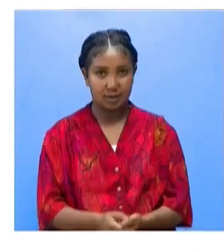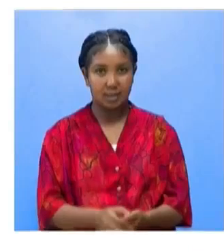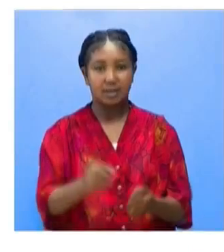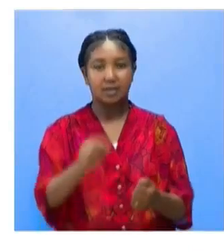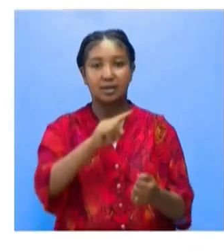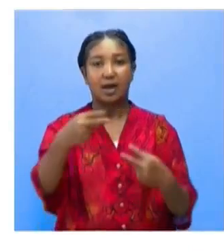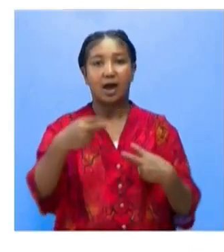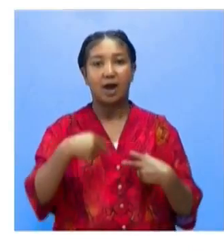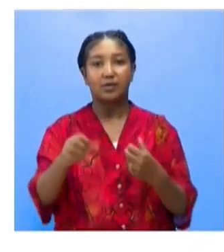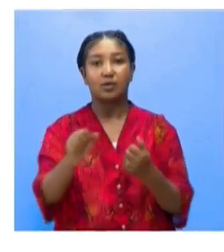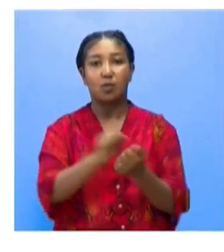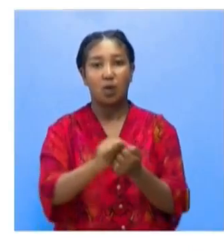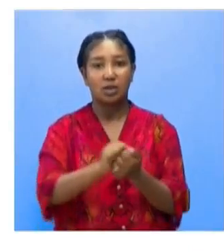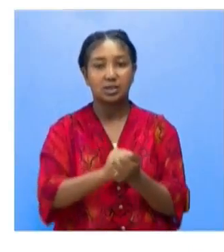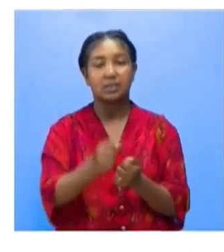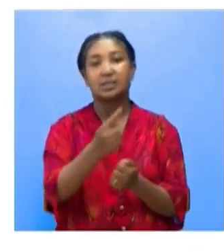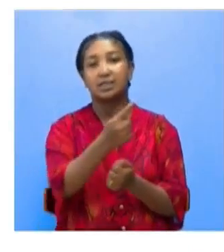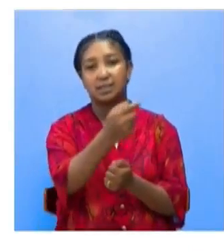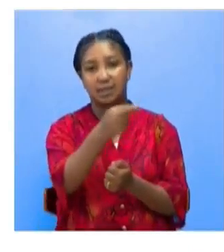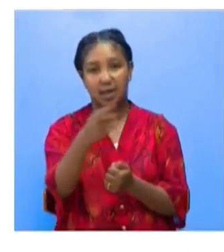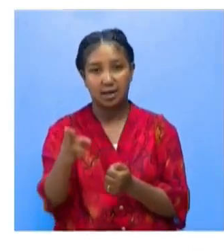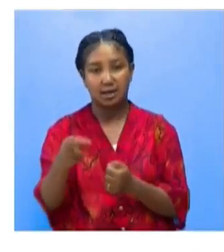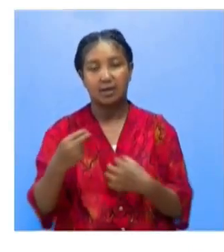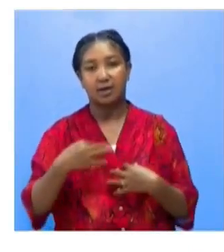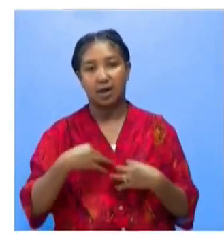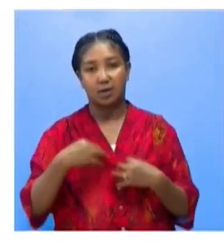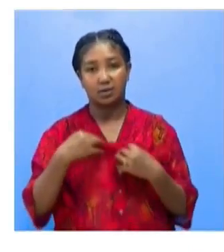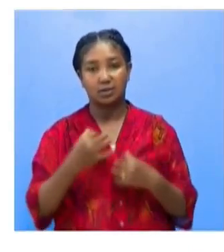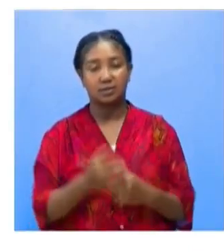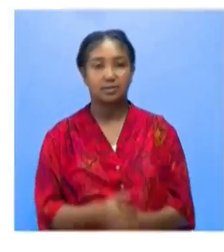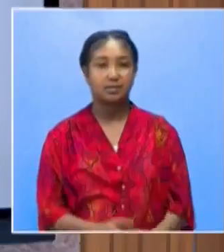haven't washed their clothes.